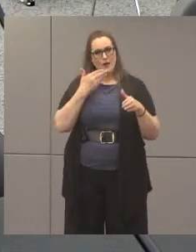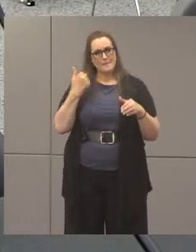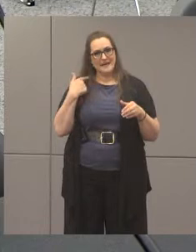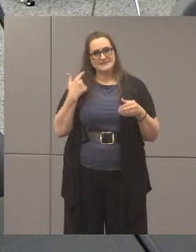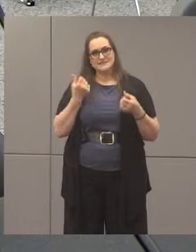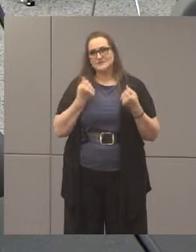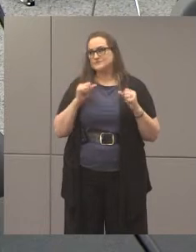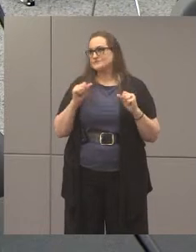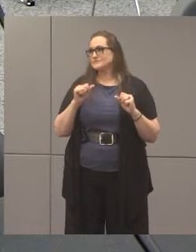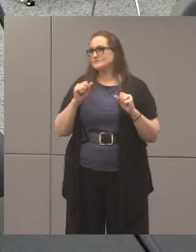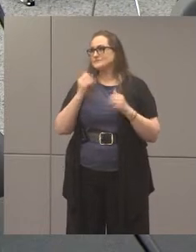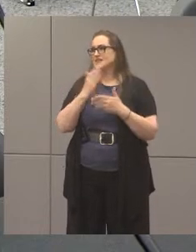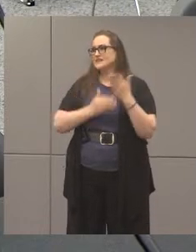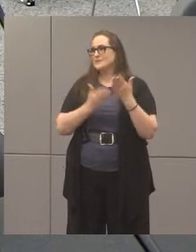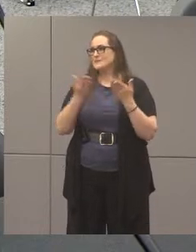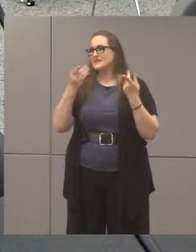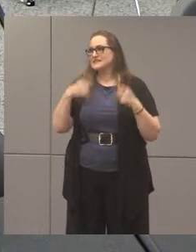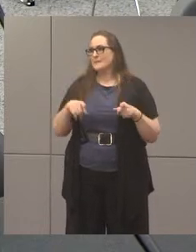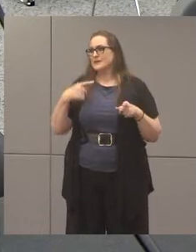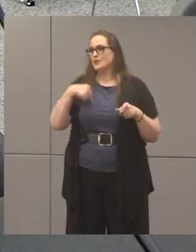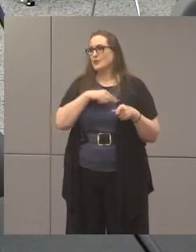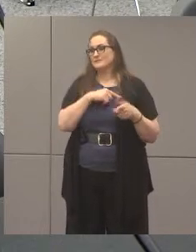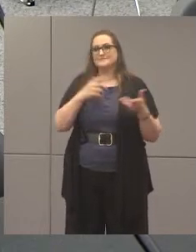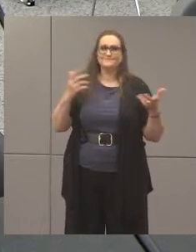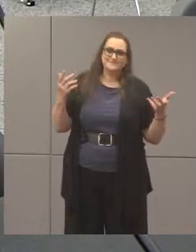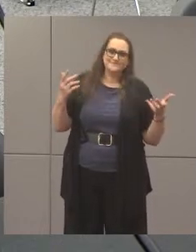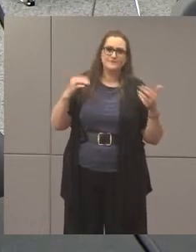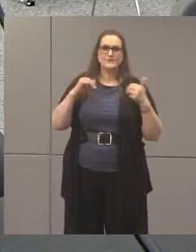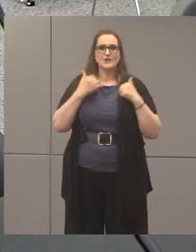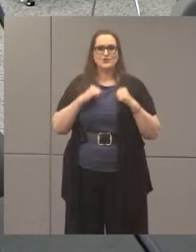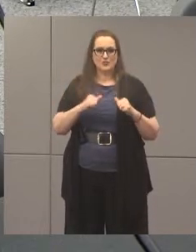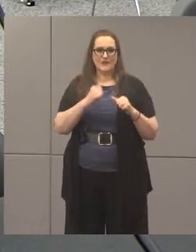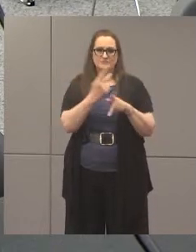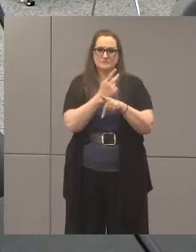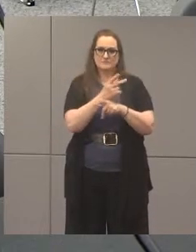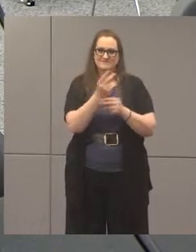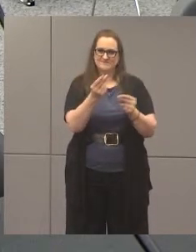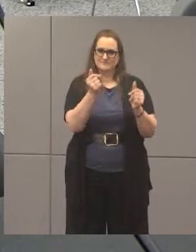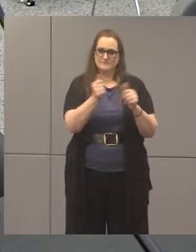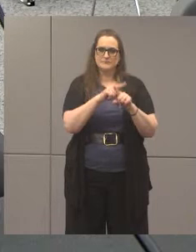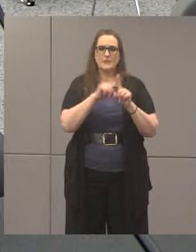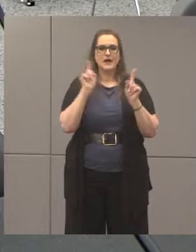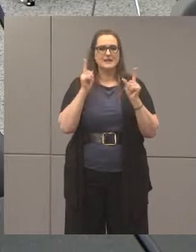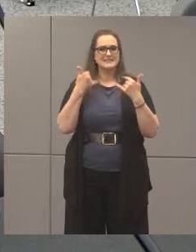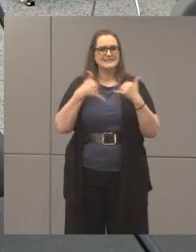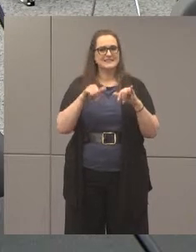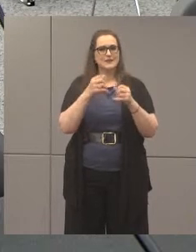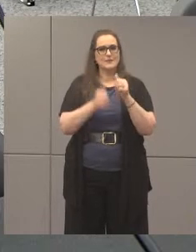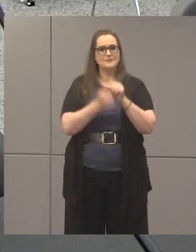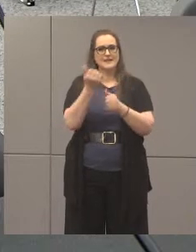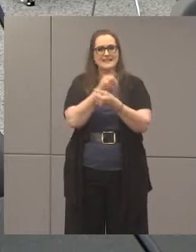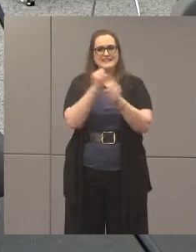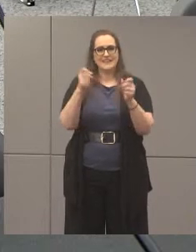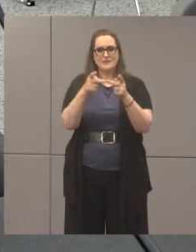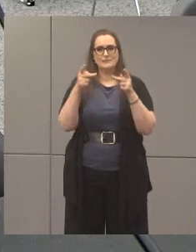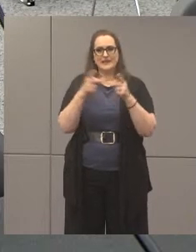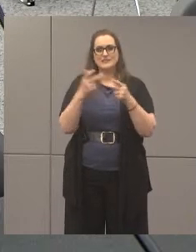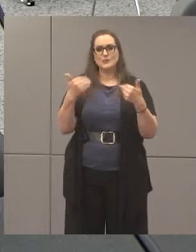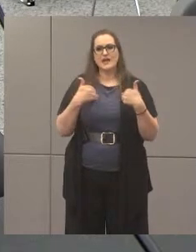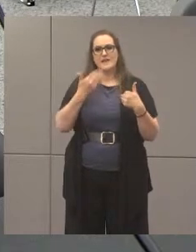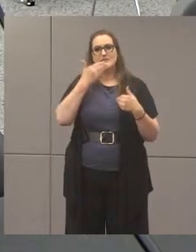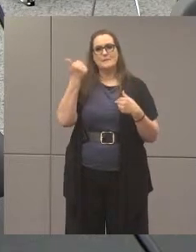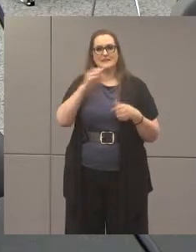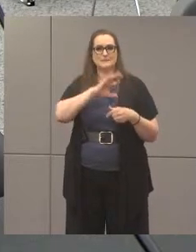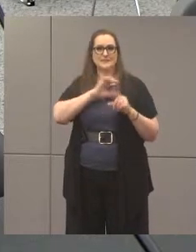with some of the things that happen around here, we try to get out right away. But it's still the safest place, and we do have the best